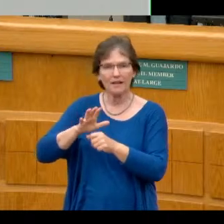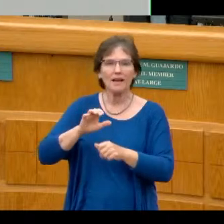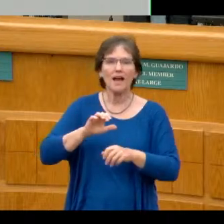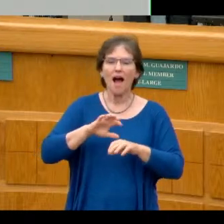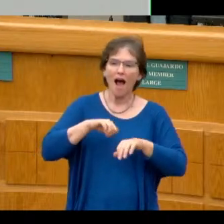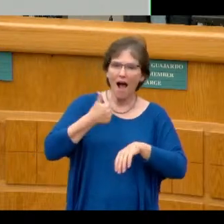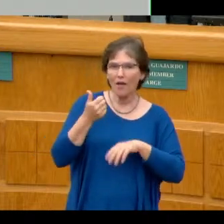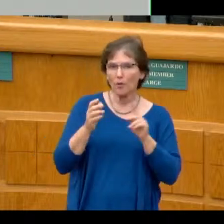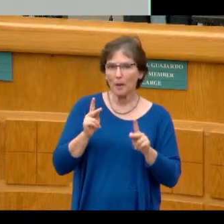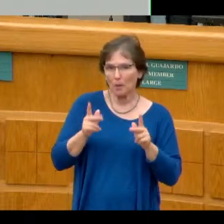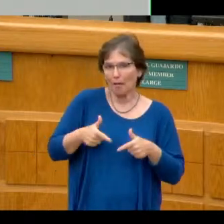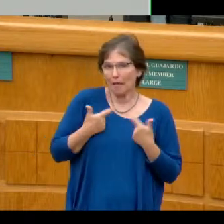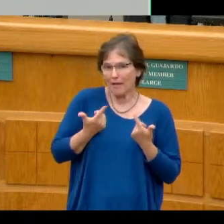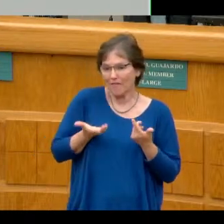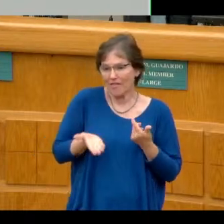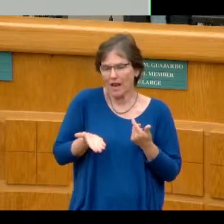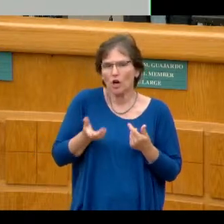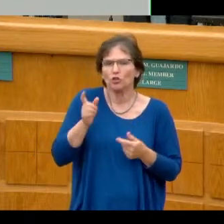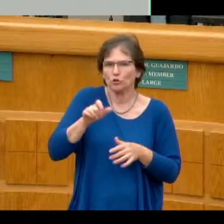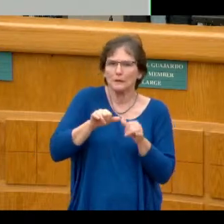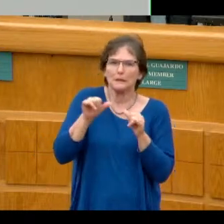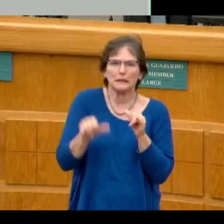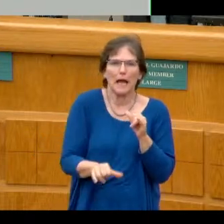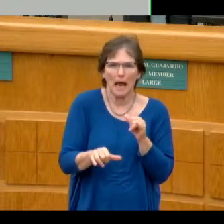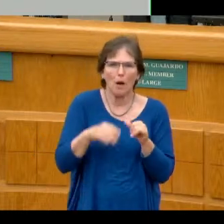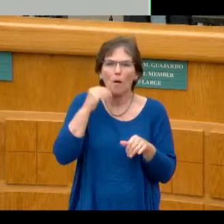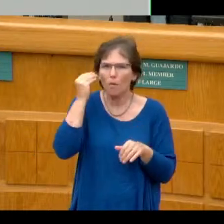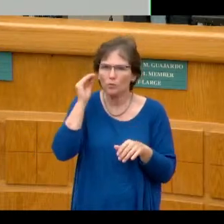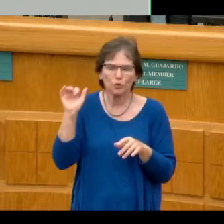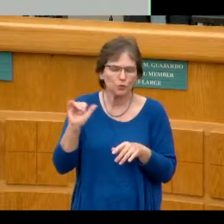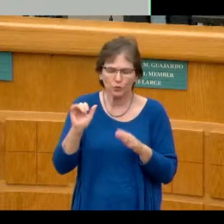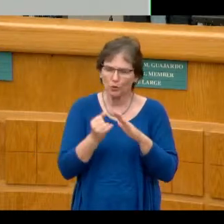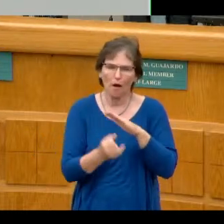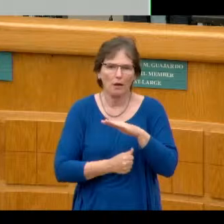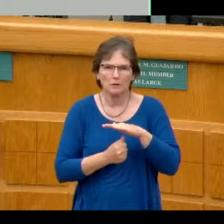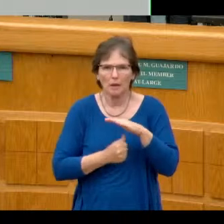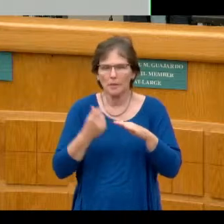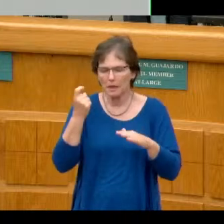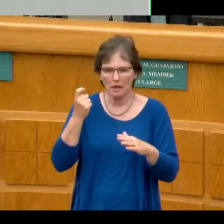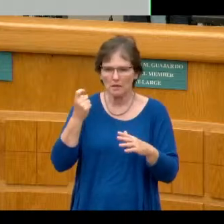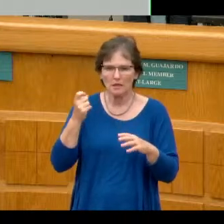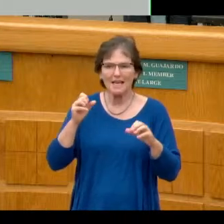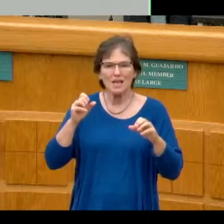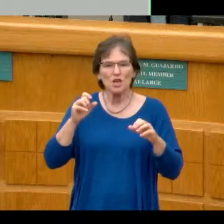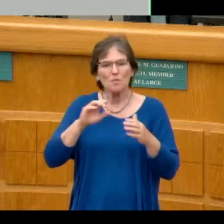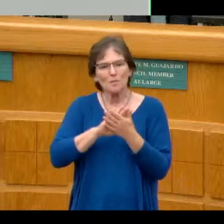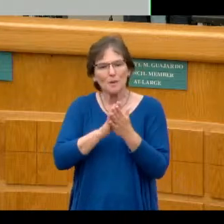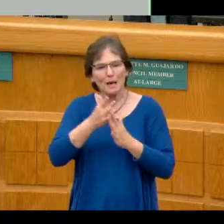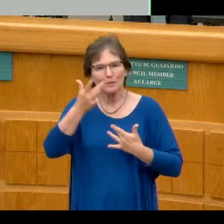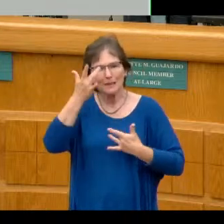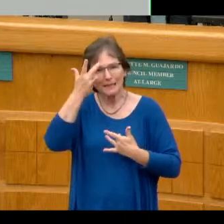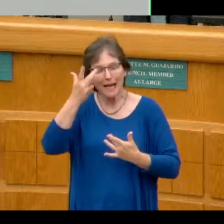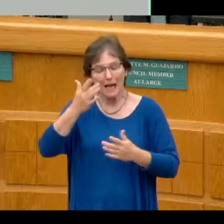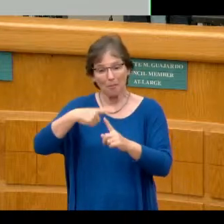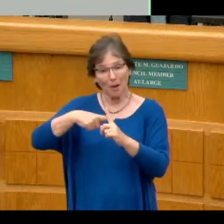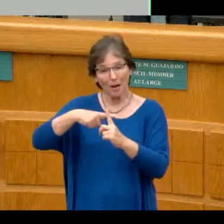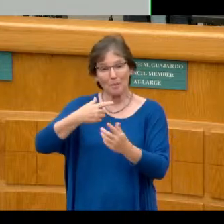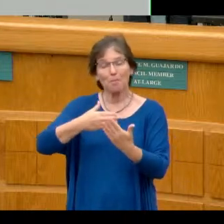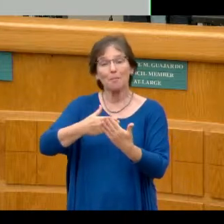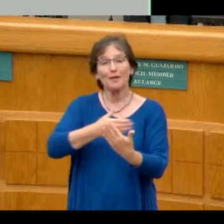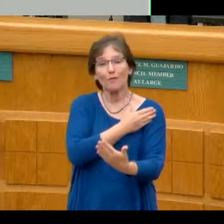example, if you're sick, then you kind of don't want to send your kids to school if you've got COVID. You want to hold them